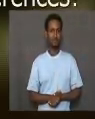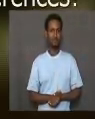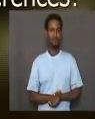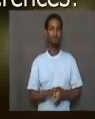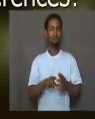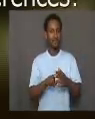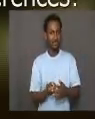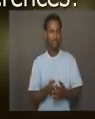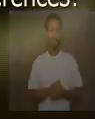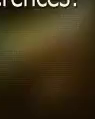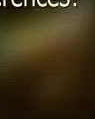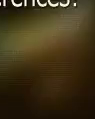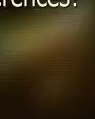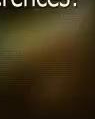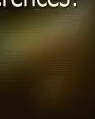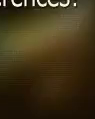Begin.